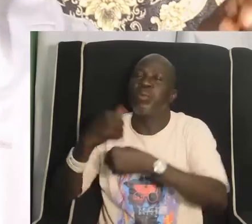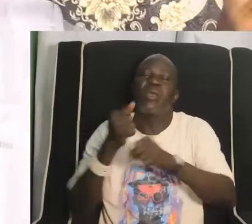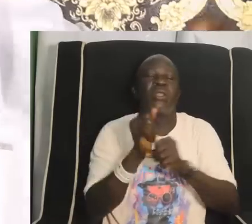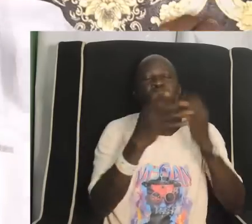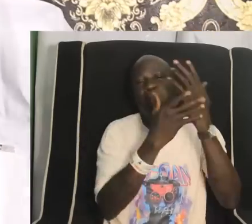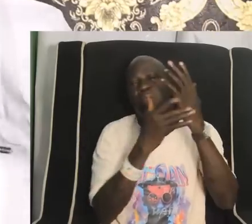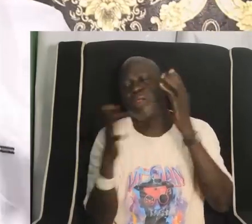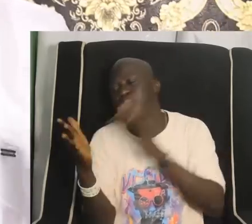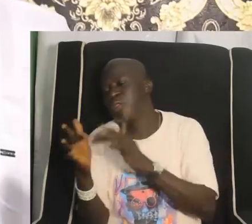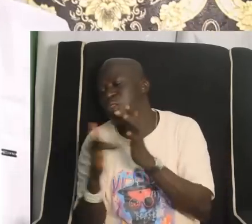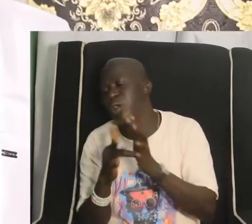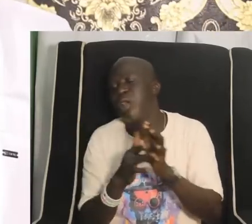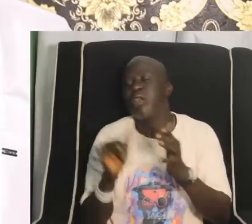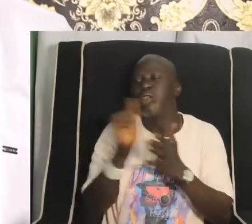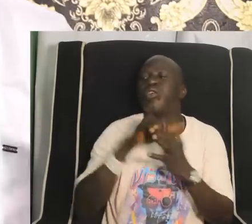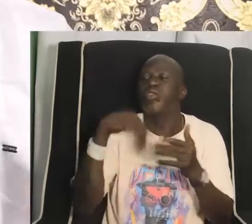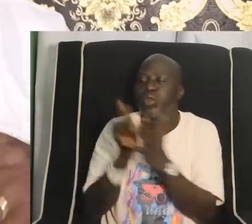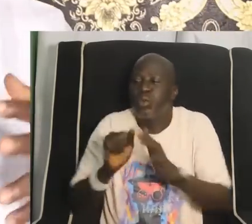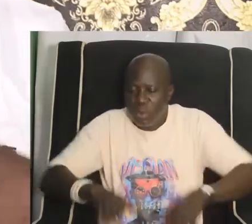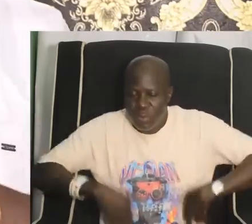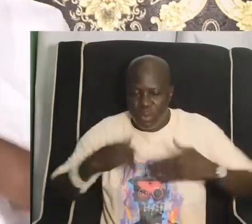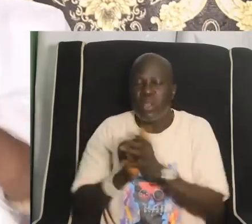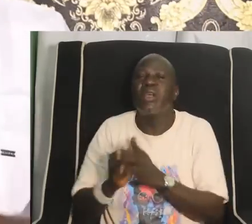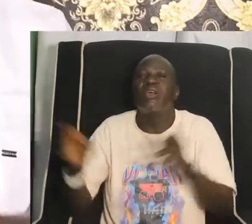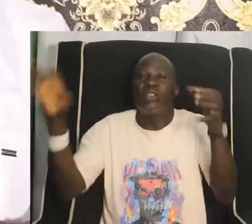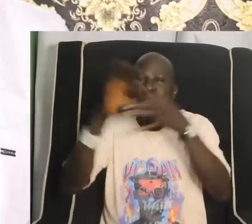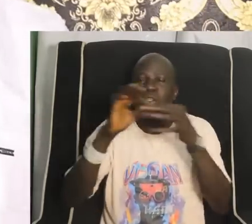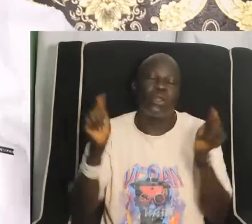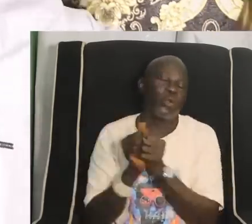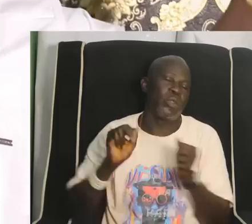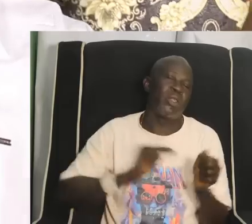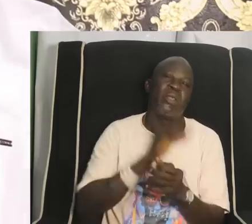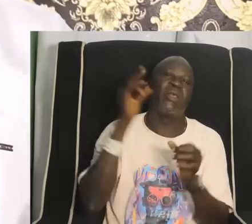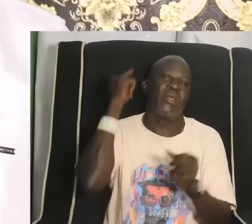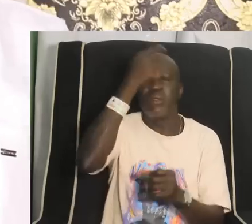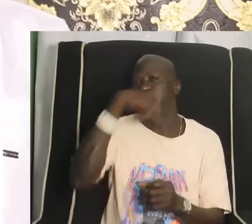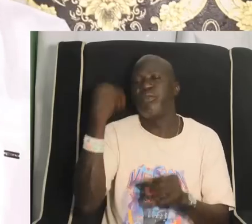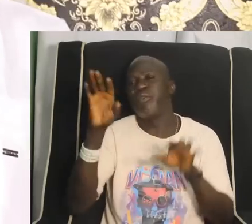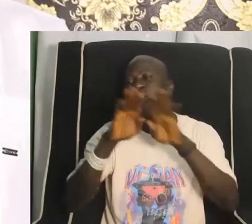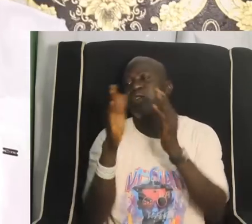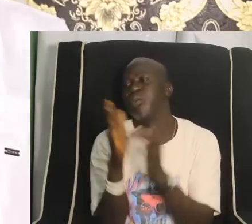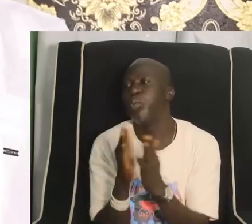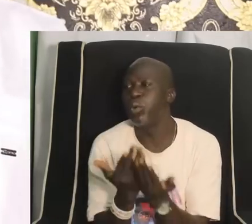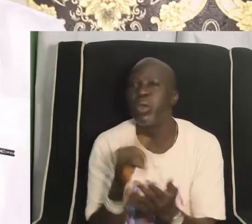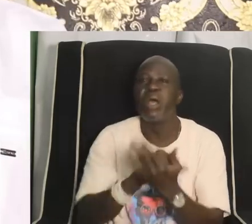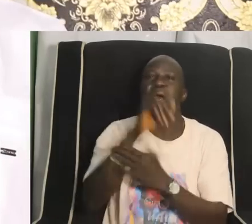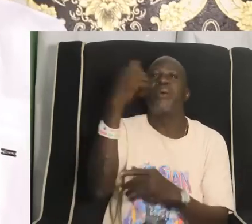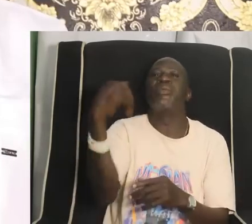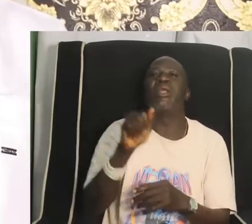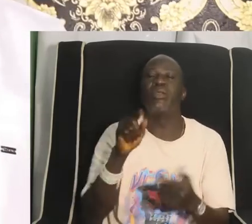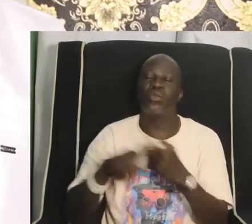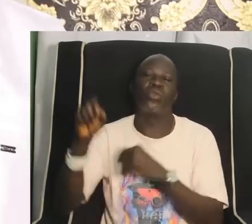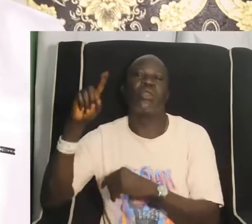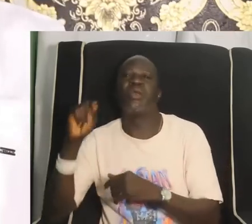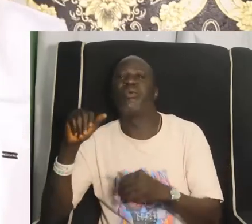mean the blood of Jesus ko pata pata so you to be free to come on the Facebook connect with us on Facebook that ago mewa from 10 a.m. si ago mokanla to 11 o